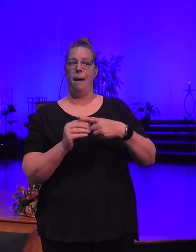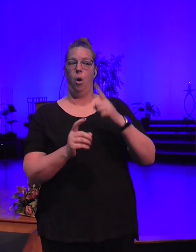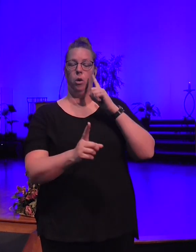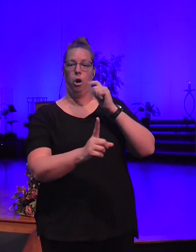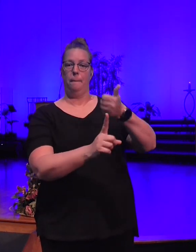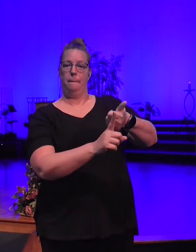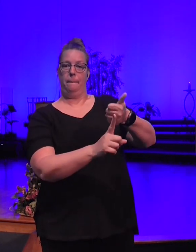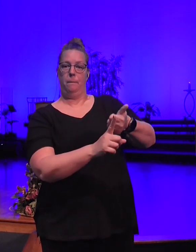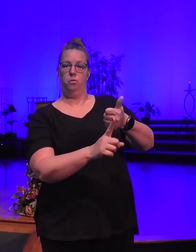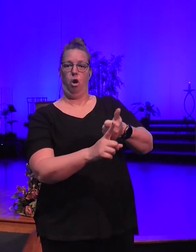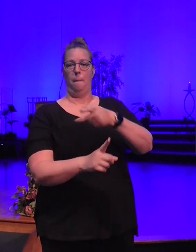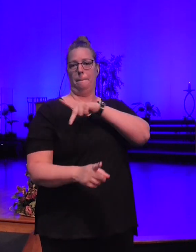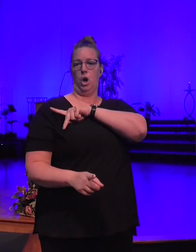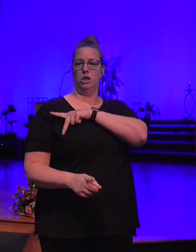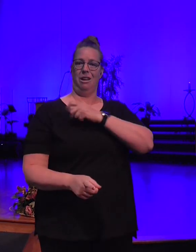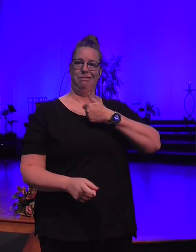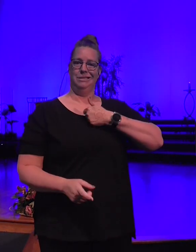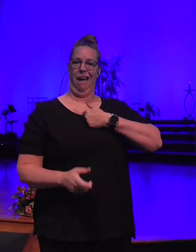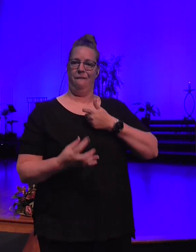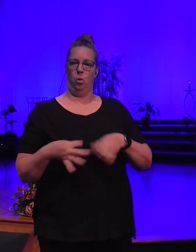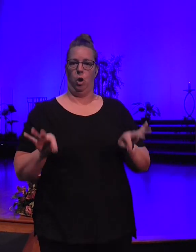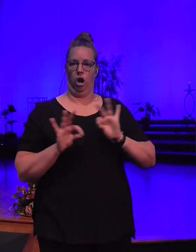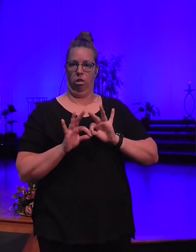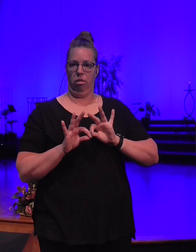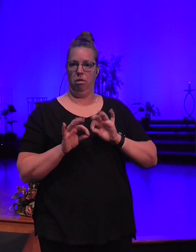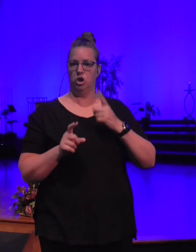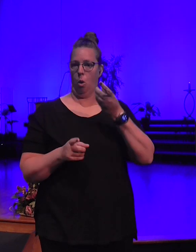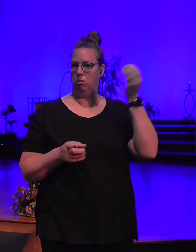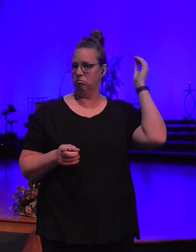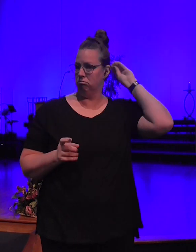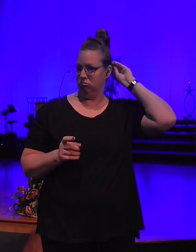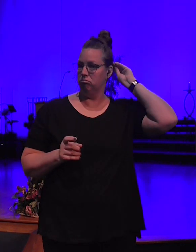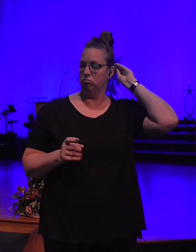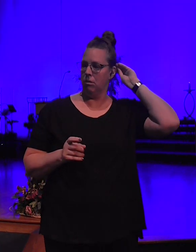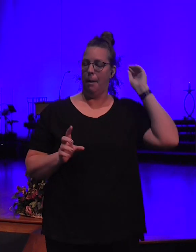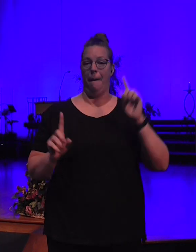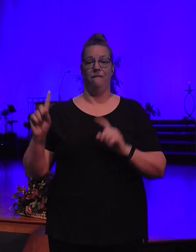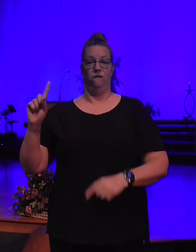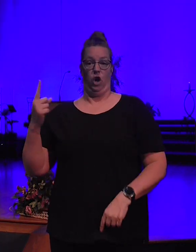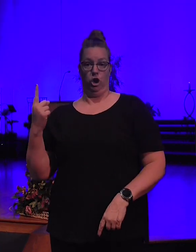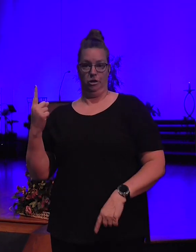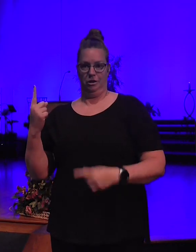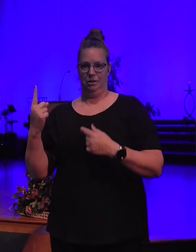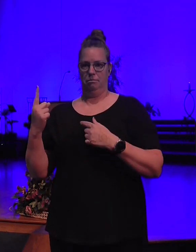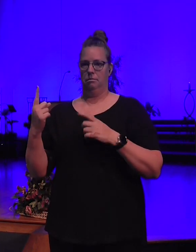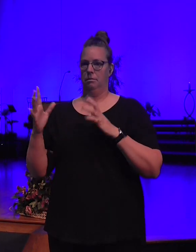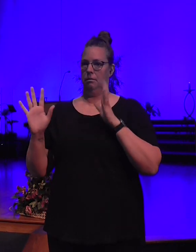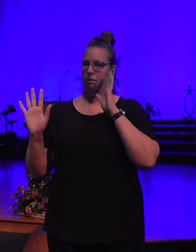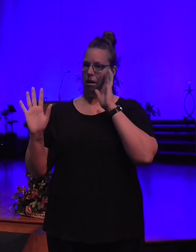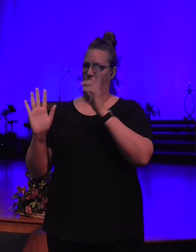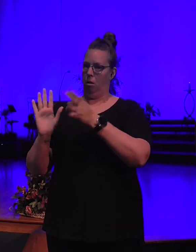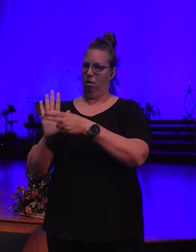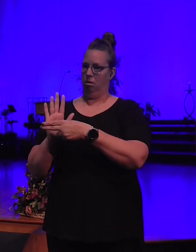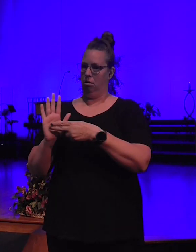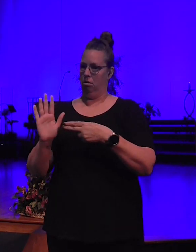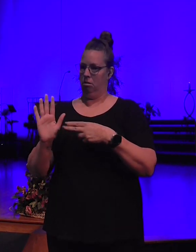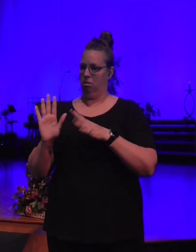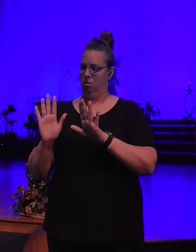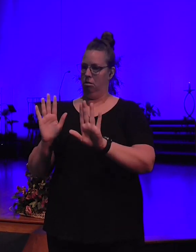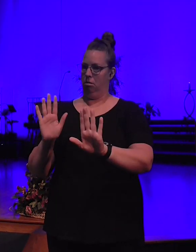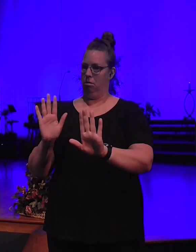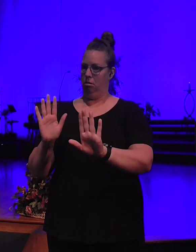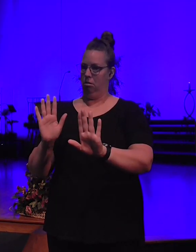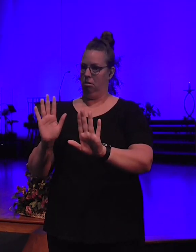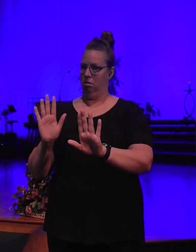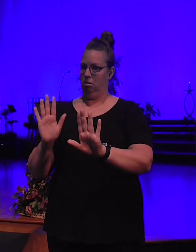personal self-worth. So I want you to keep that in mind. But I first want to do a little disclaimer. Some